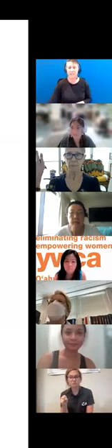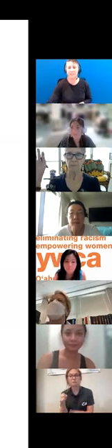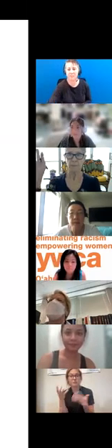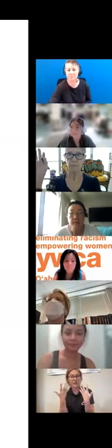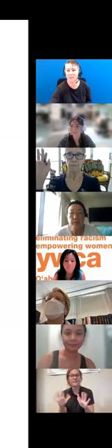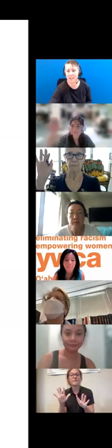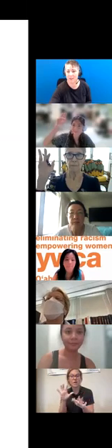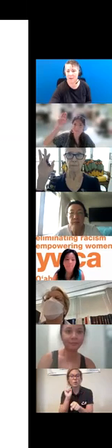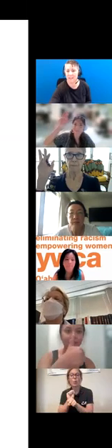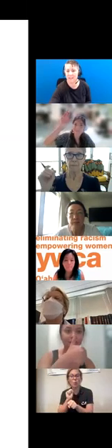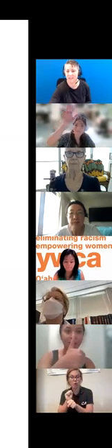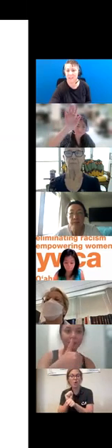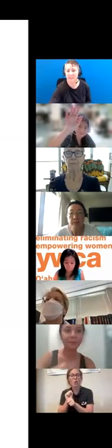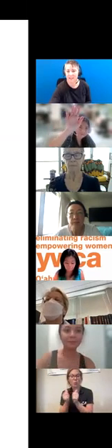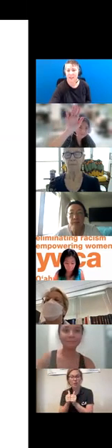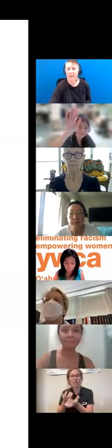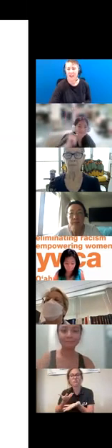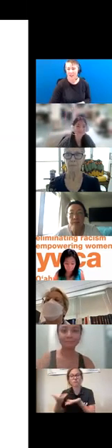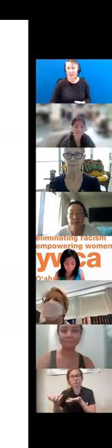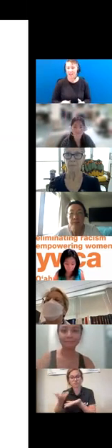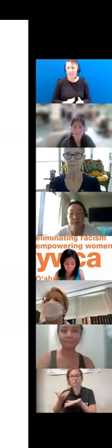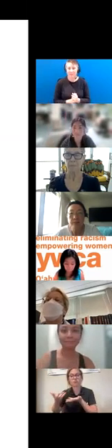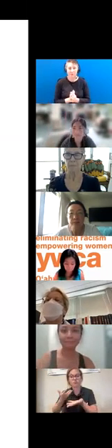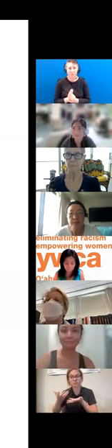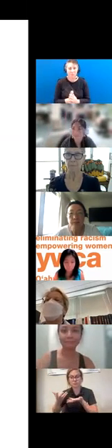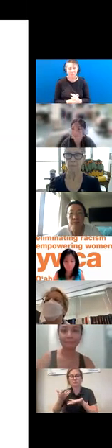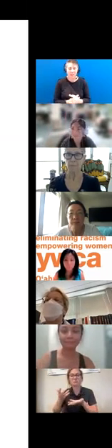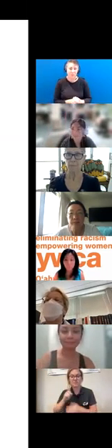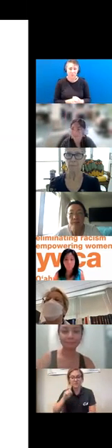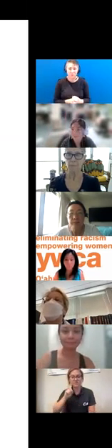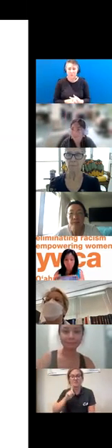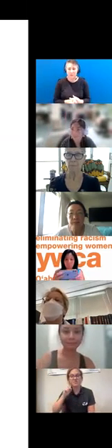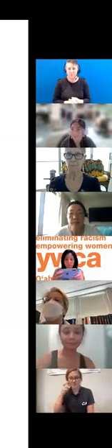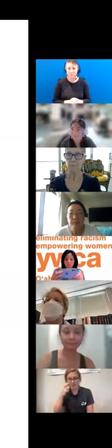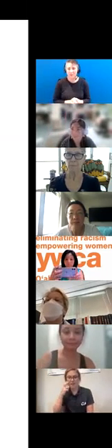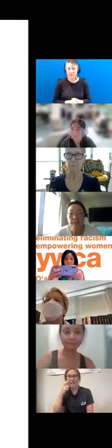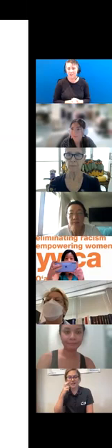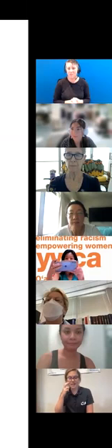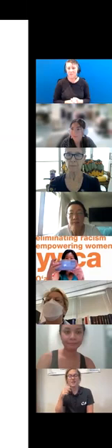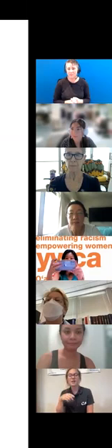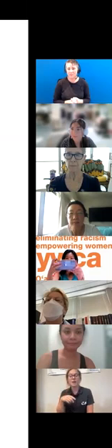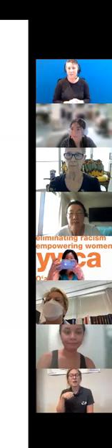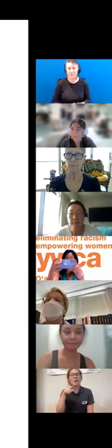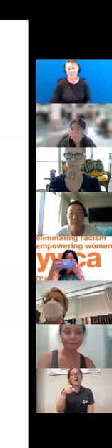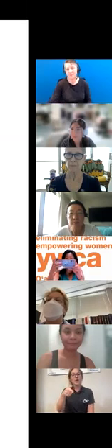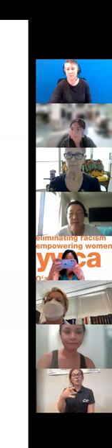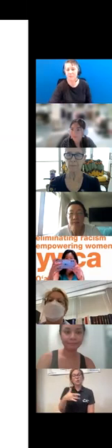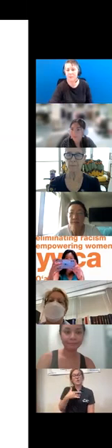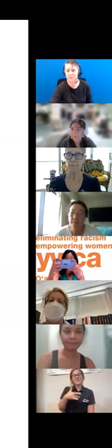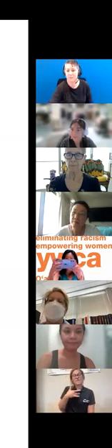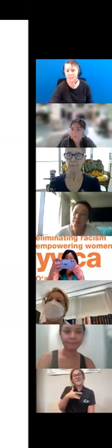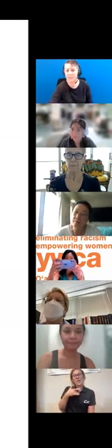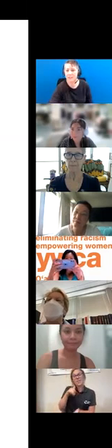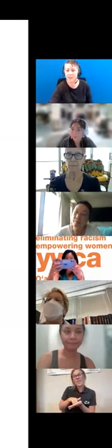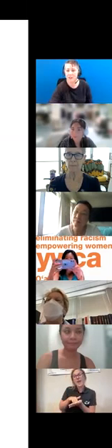I'm getting some head nods. And if anyone had to work with them, a deaf or